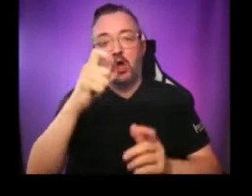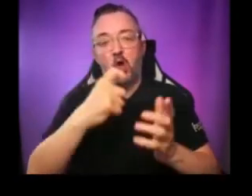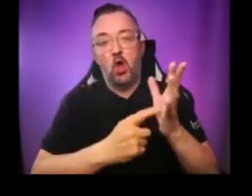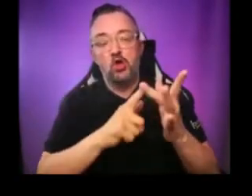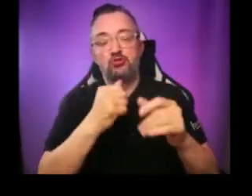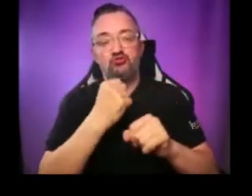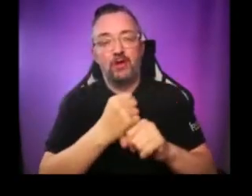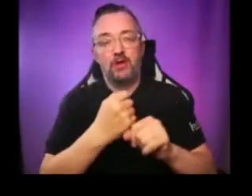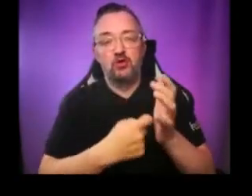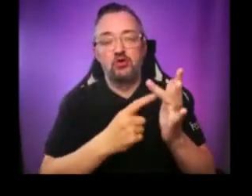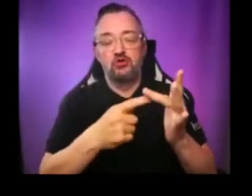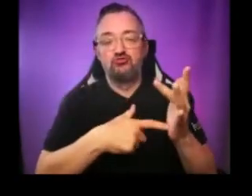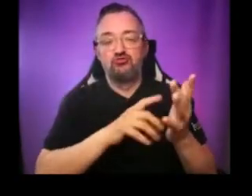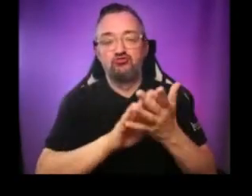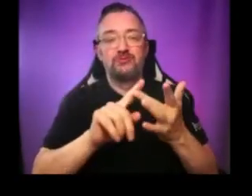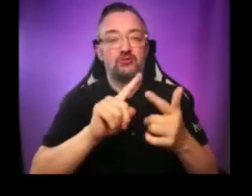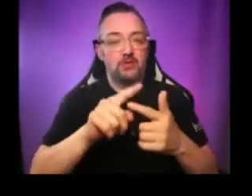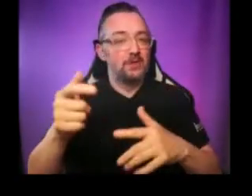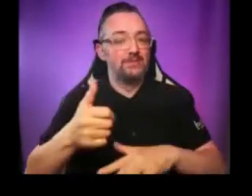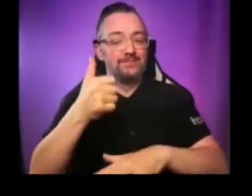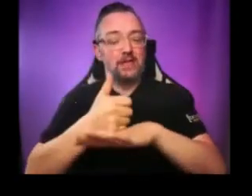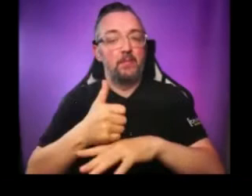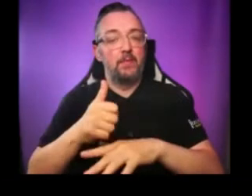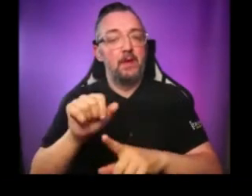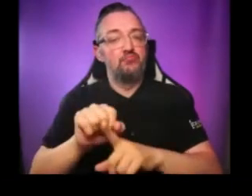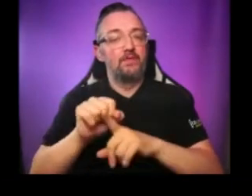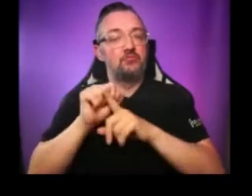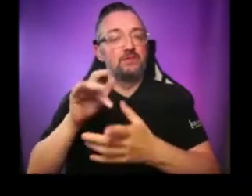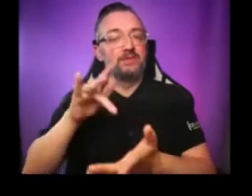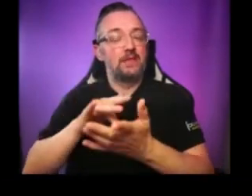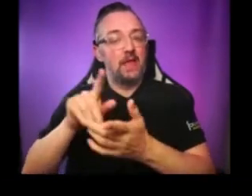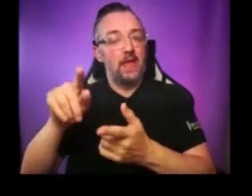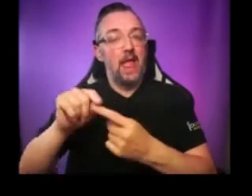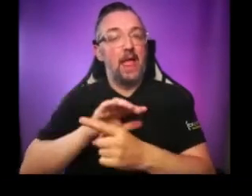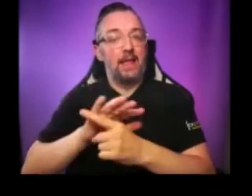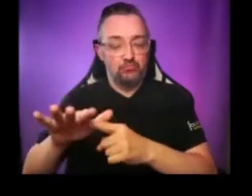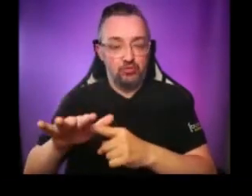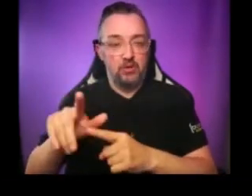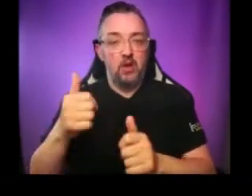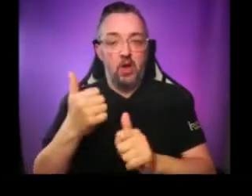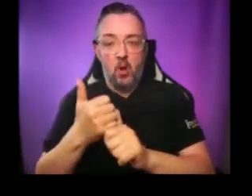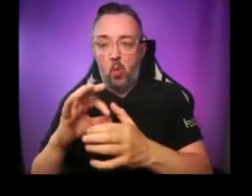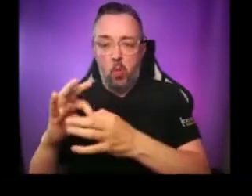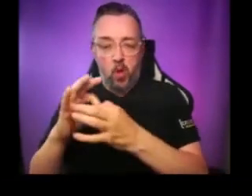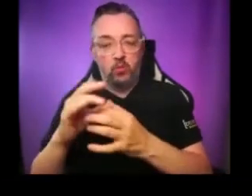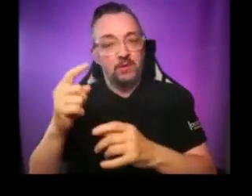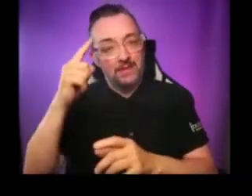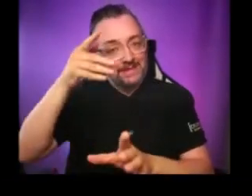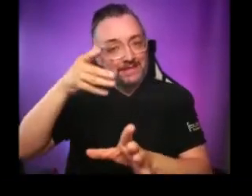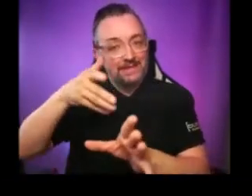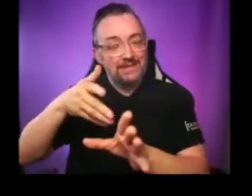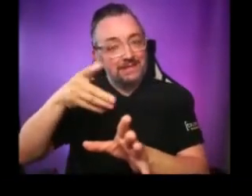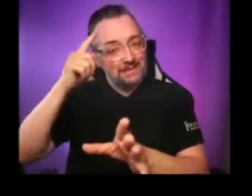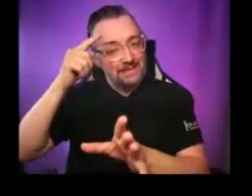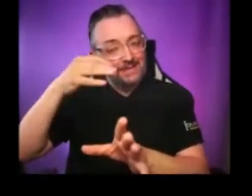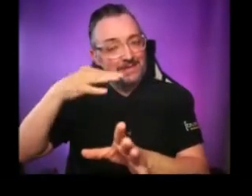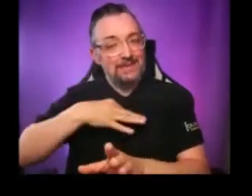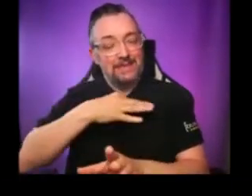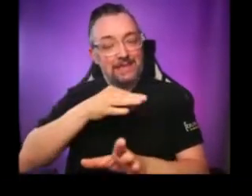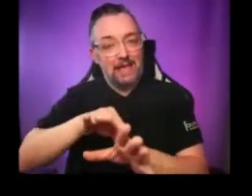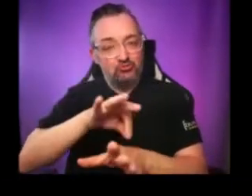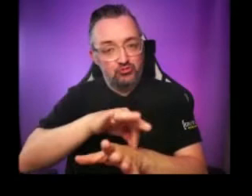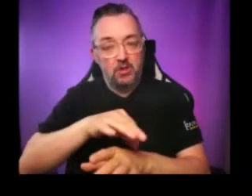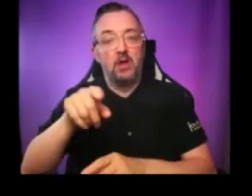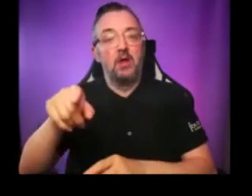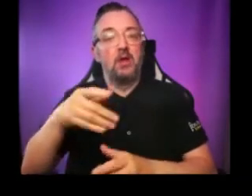Scotland. He'd set up the Centre for Prevention in Edinburgh, working closely with obviously his colleagues in psychiatry and working closely with his colleagues at